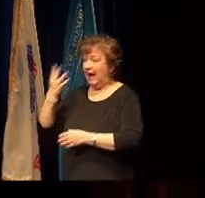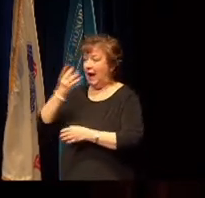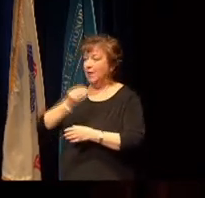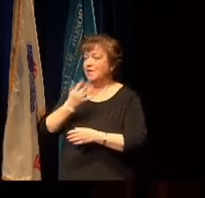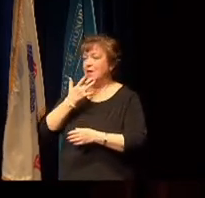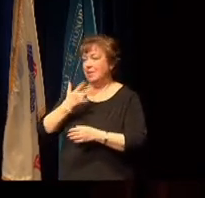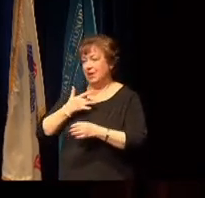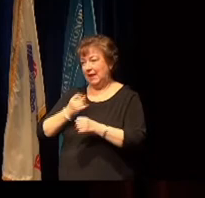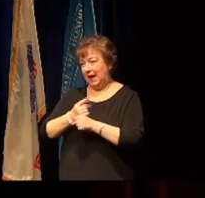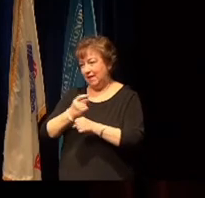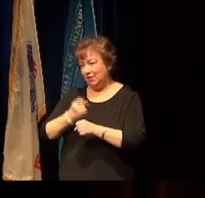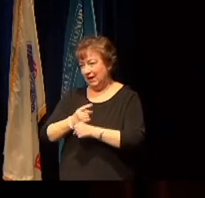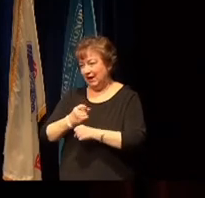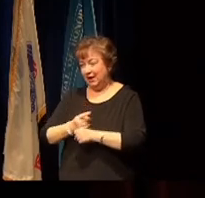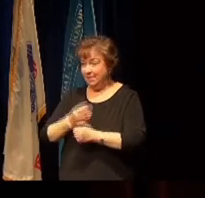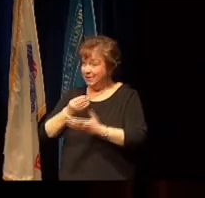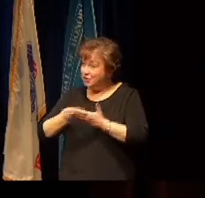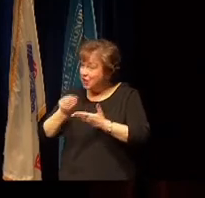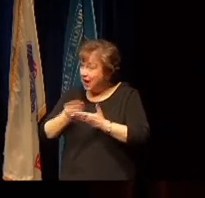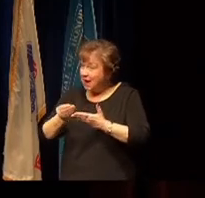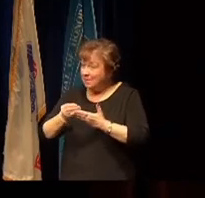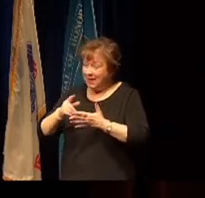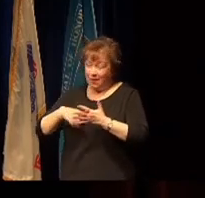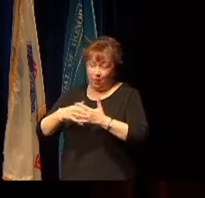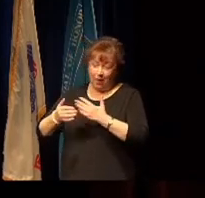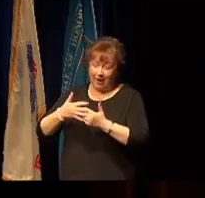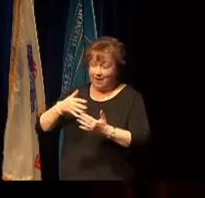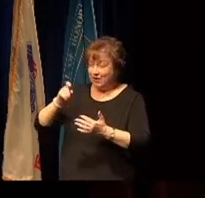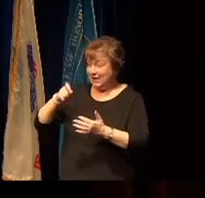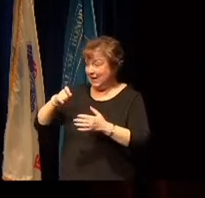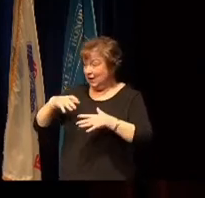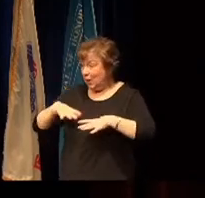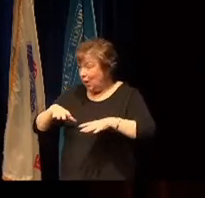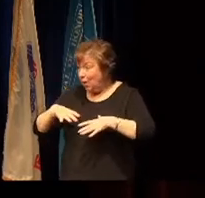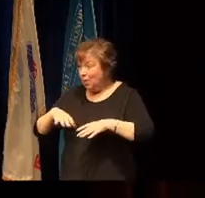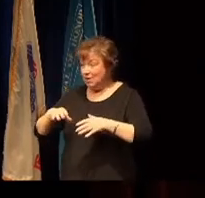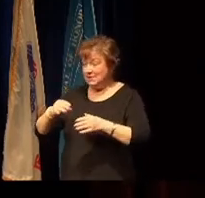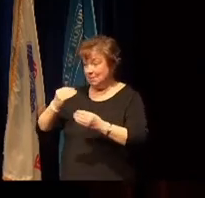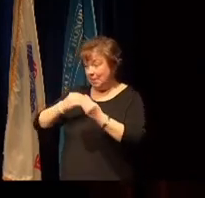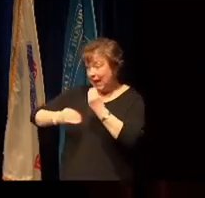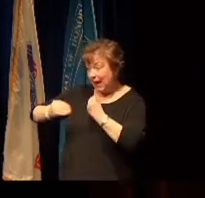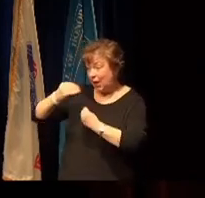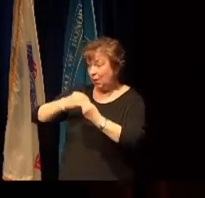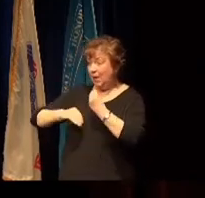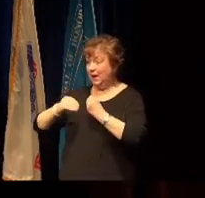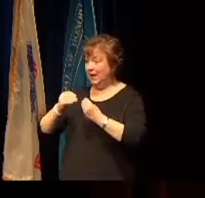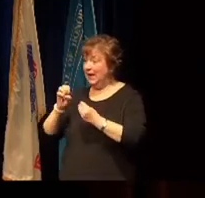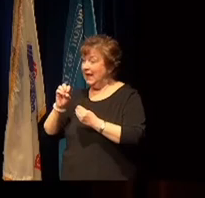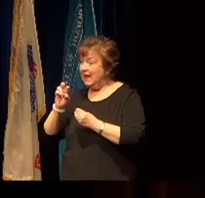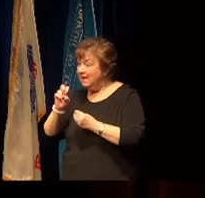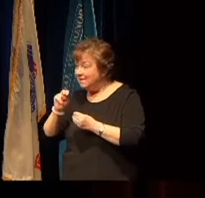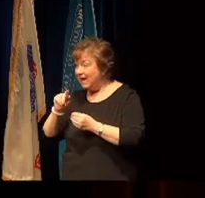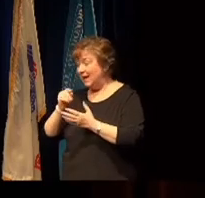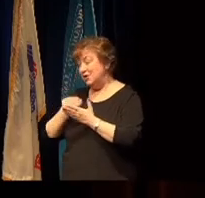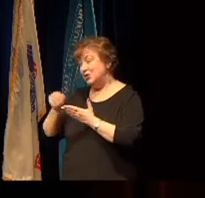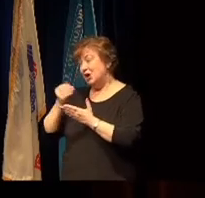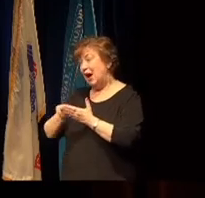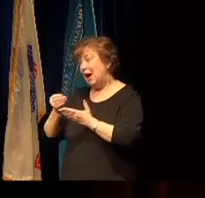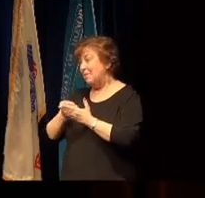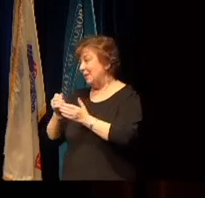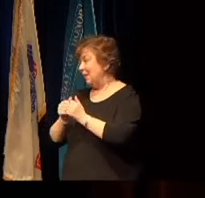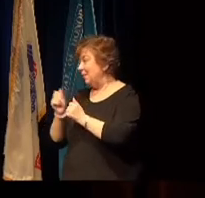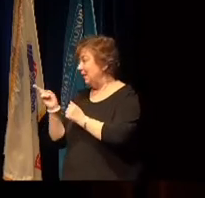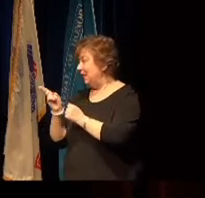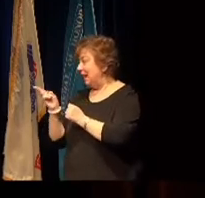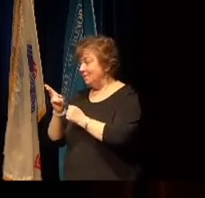and would take me shopping for whenever I needed clothes for a banquet or an event. Shopping with Nana and Papa was always fun. Papa, hey,